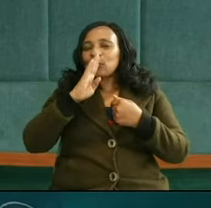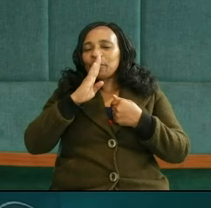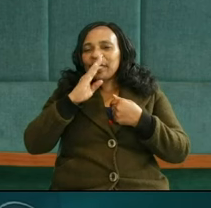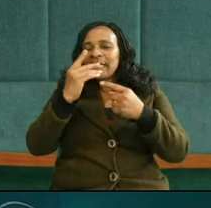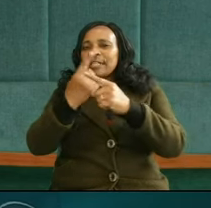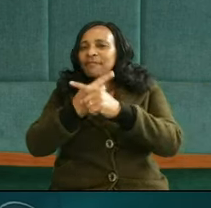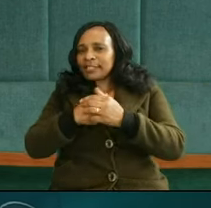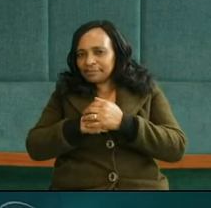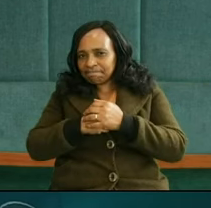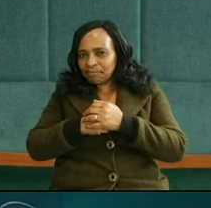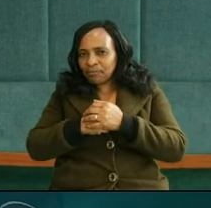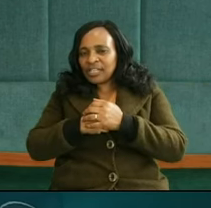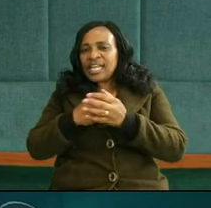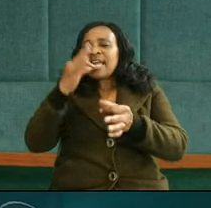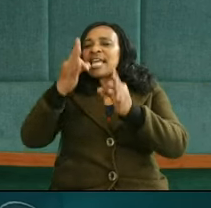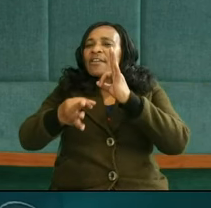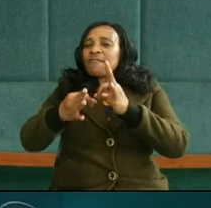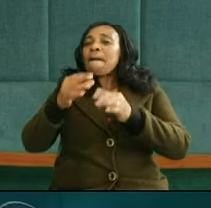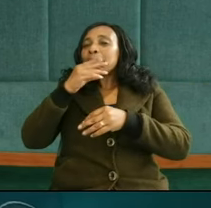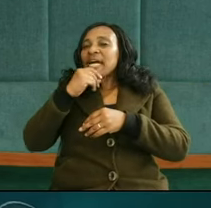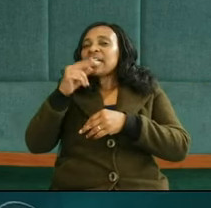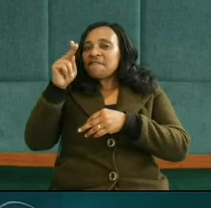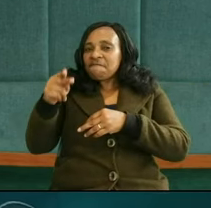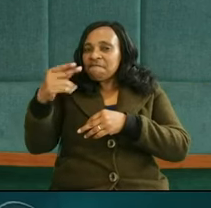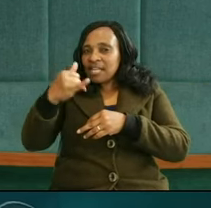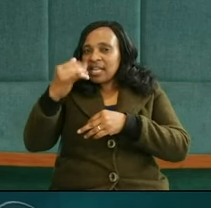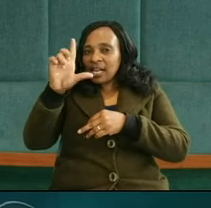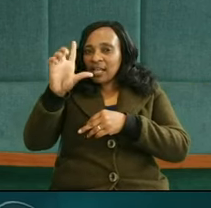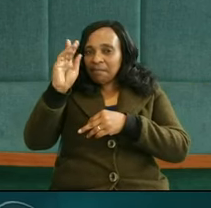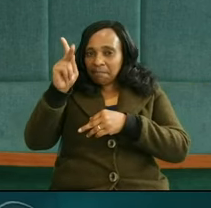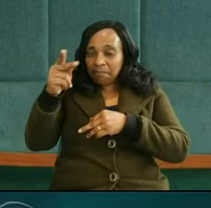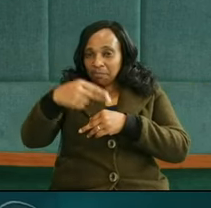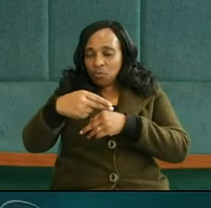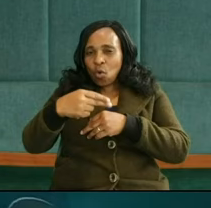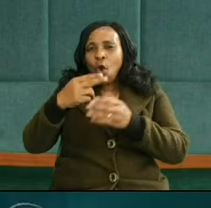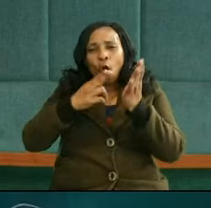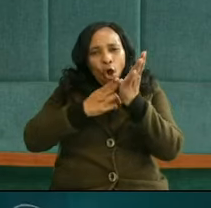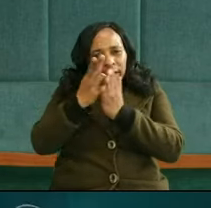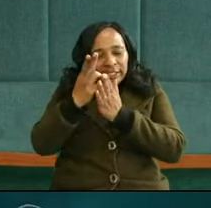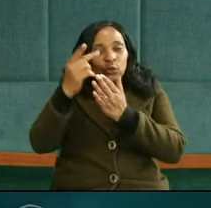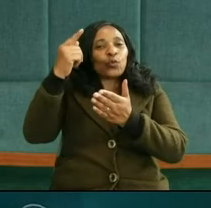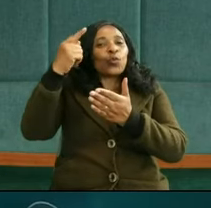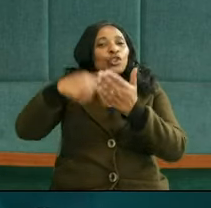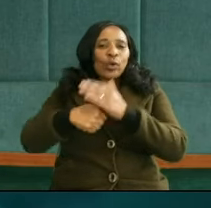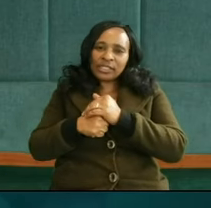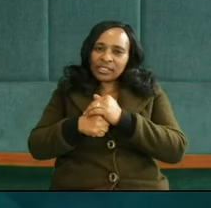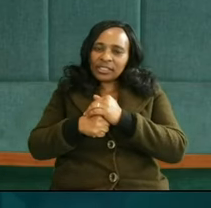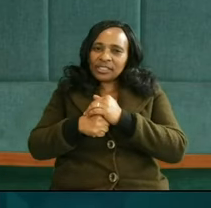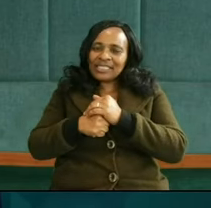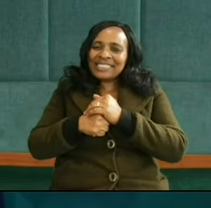impediments. If Philip was honest with what